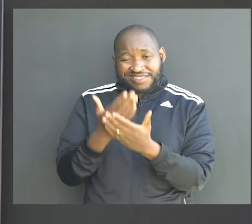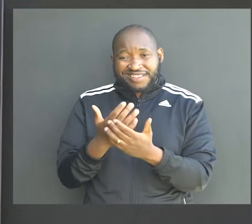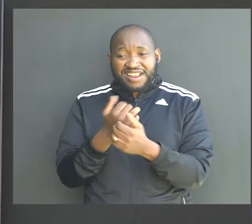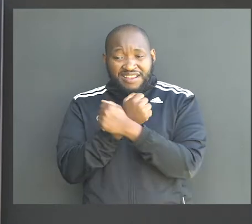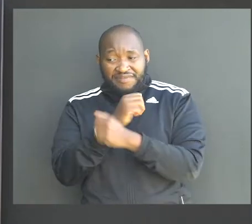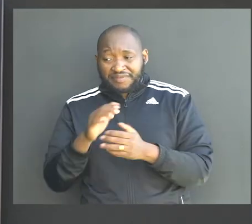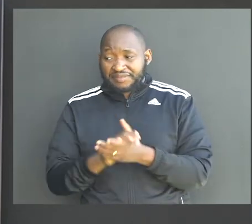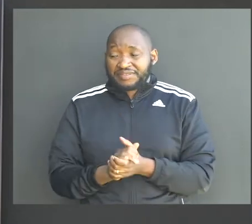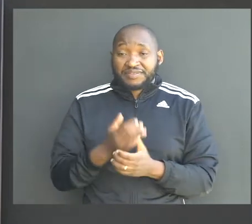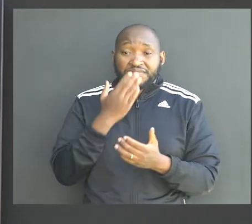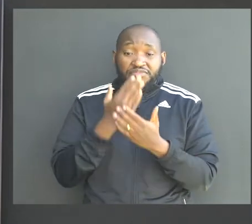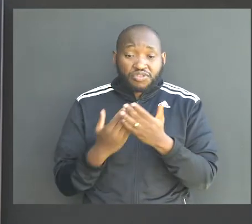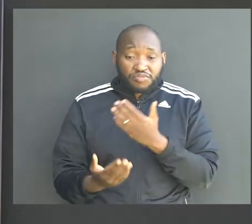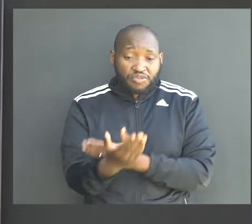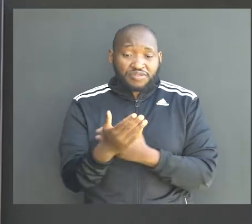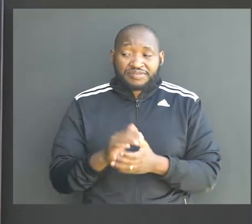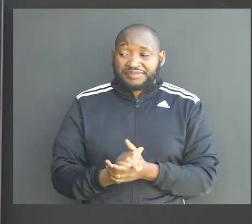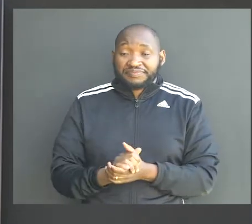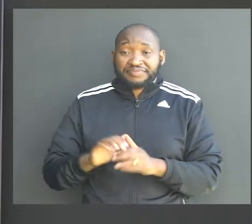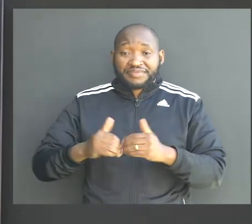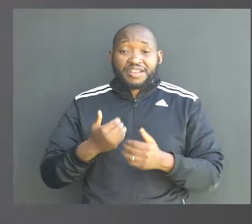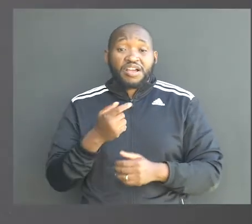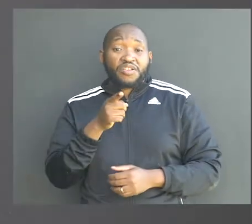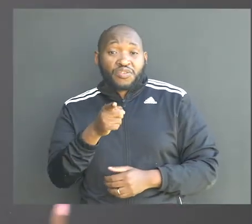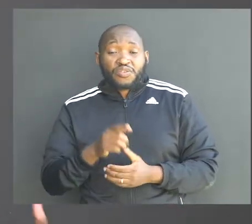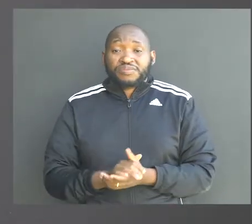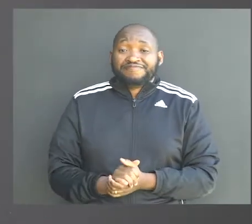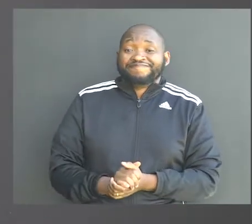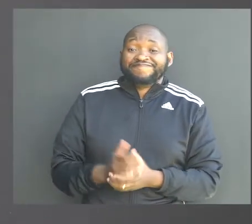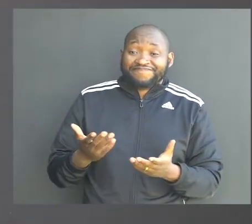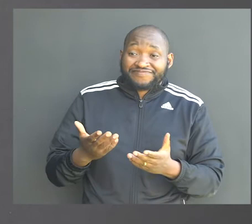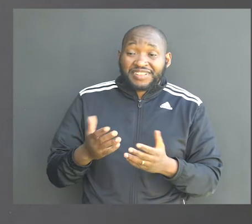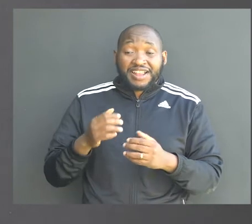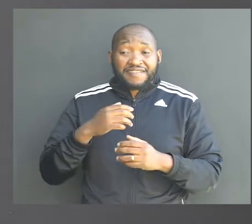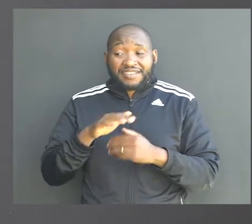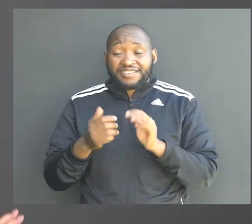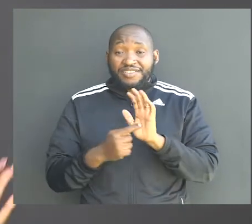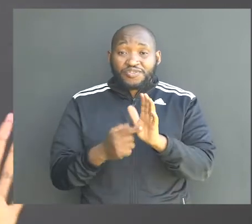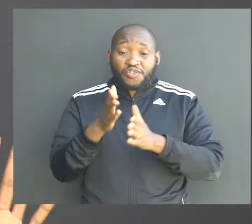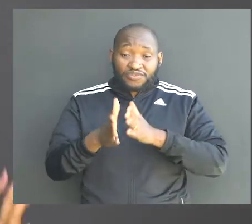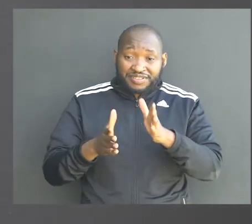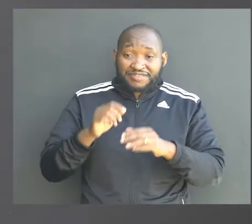mean, ke lavo, ke good morning. Yes, girl. Ke how are yes, you? Girl. You know, I love